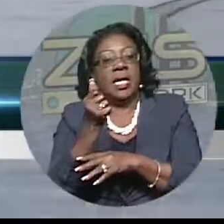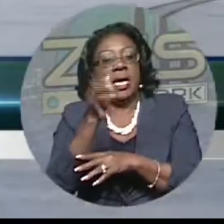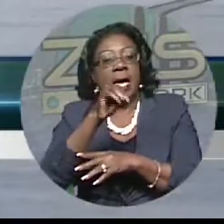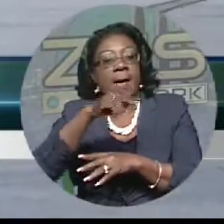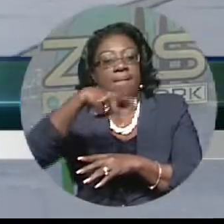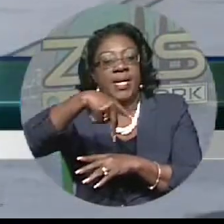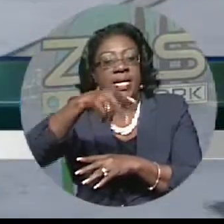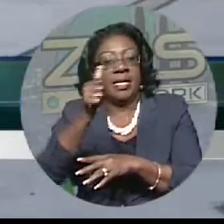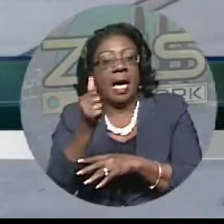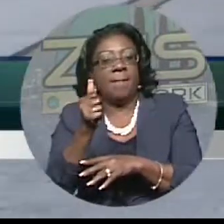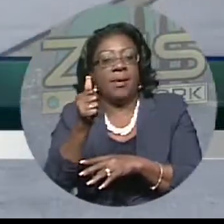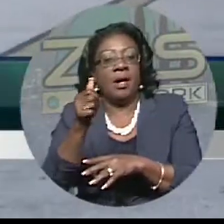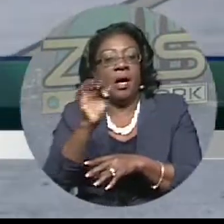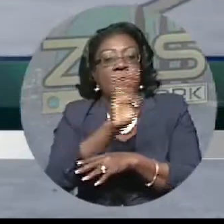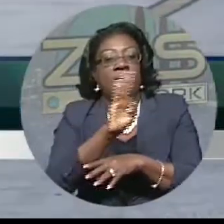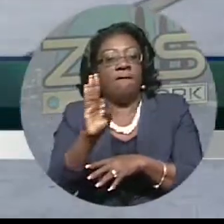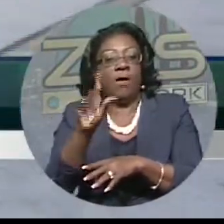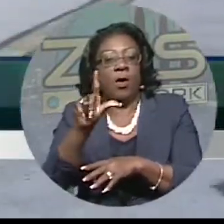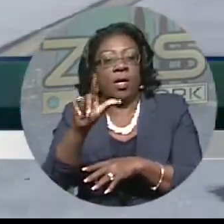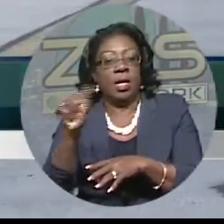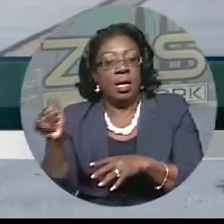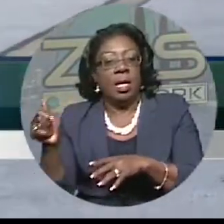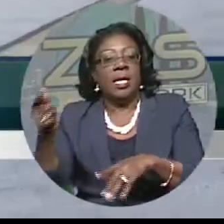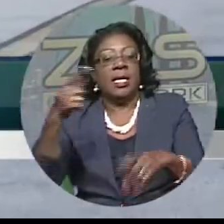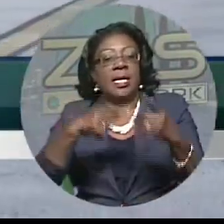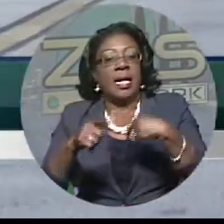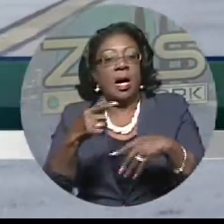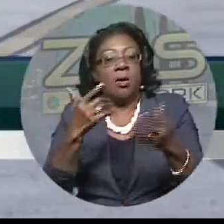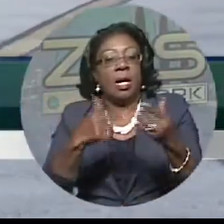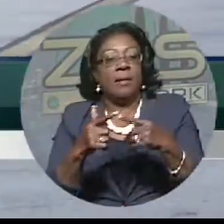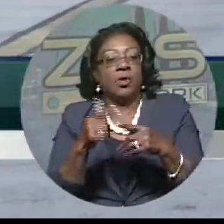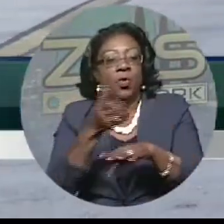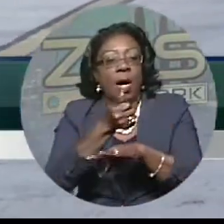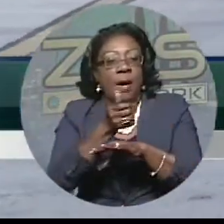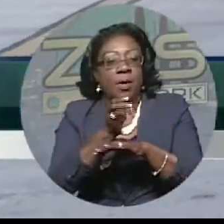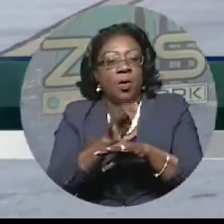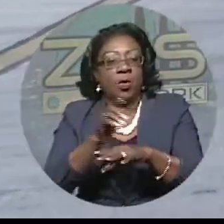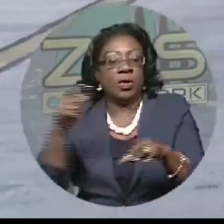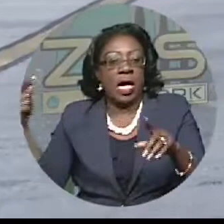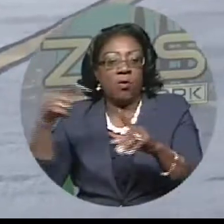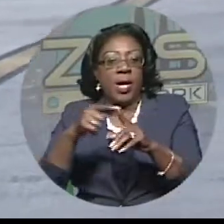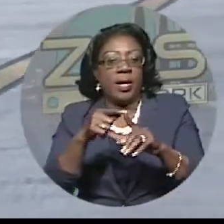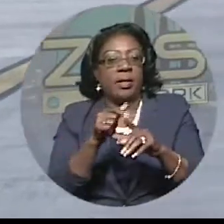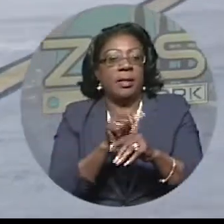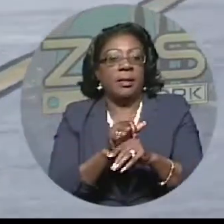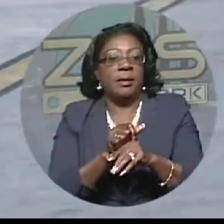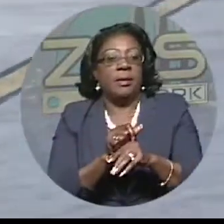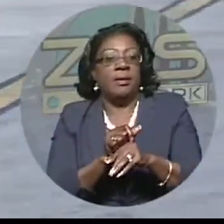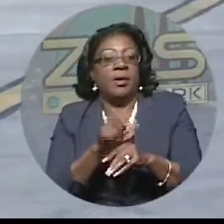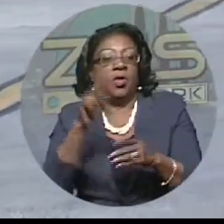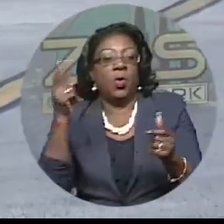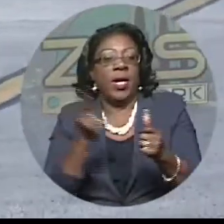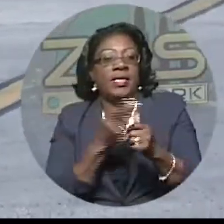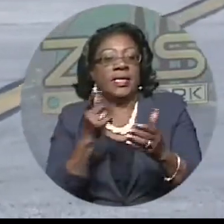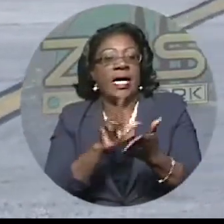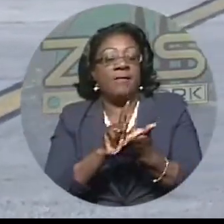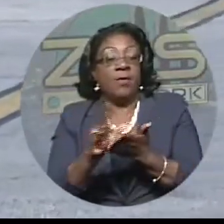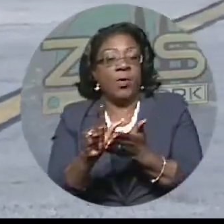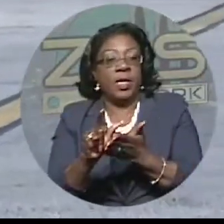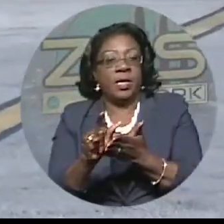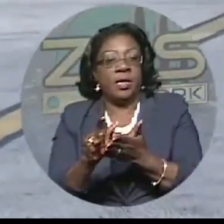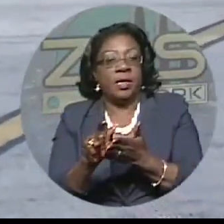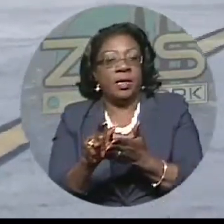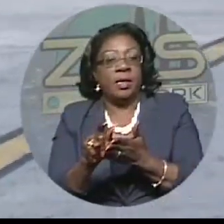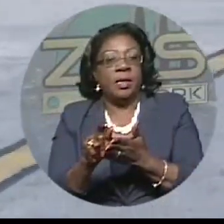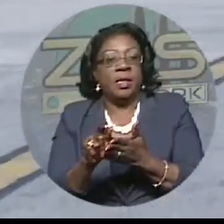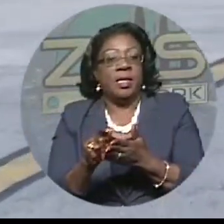option of getting to Abaco with the addition of a two-hour nonstop twice-weekly service operated by Silver Airways. Moments after